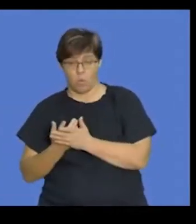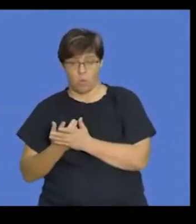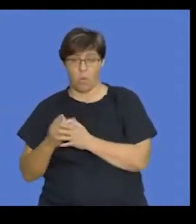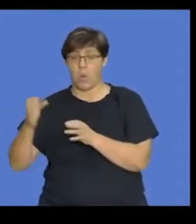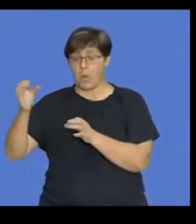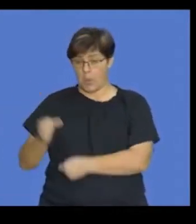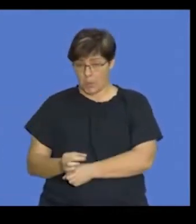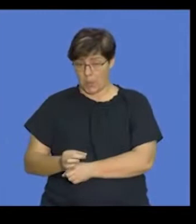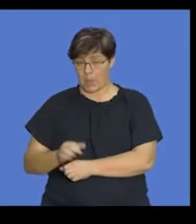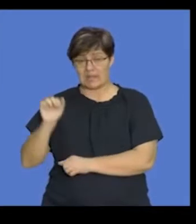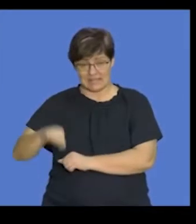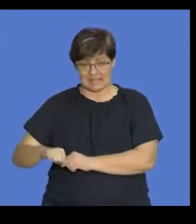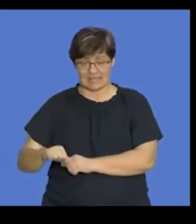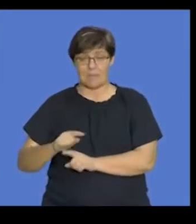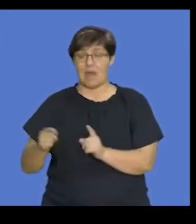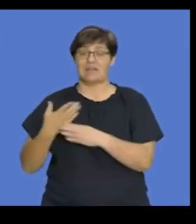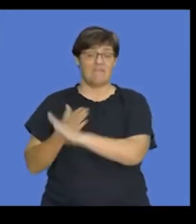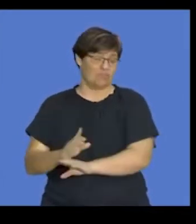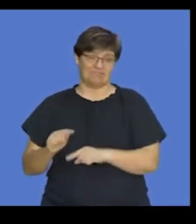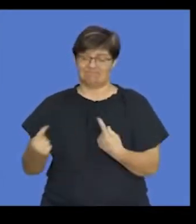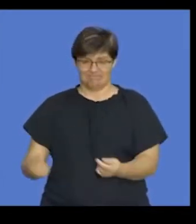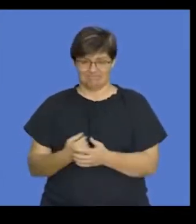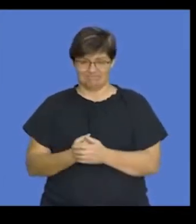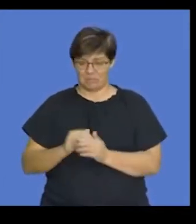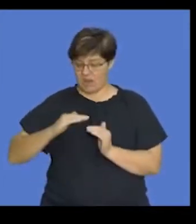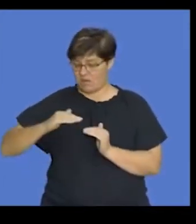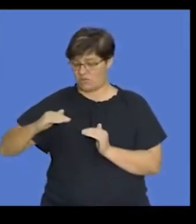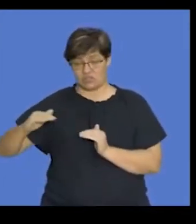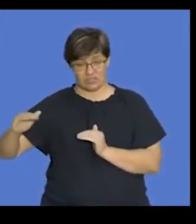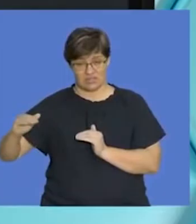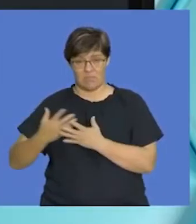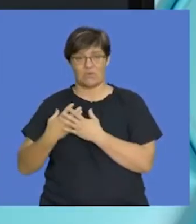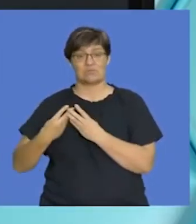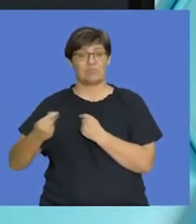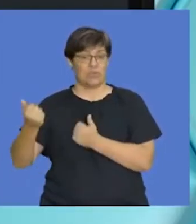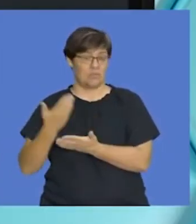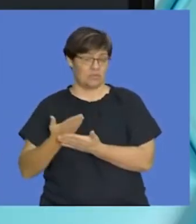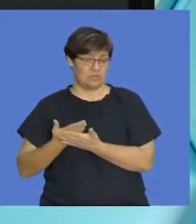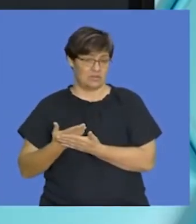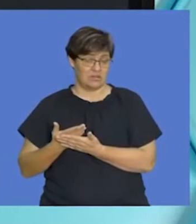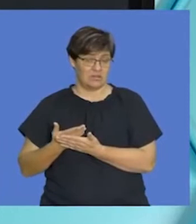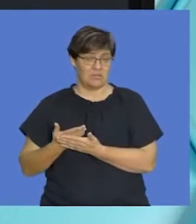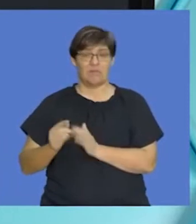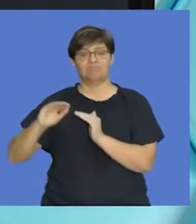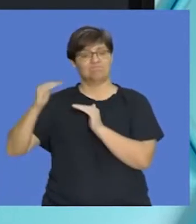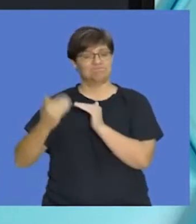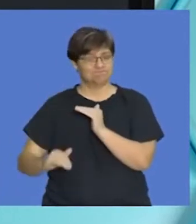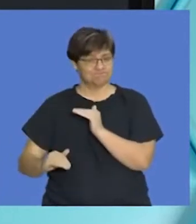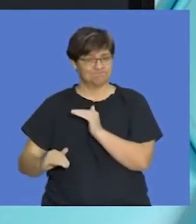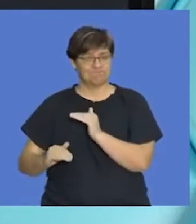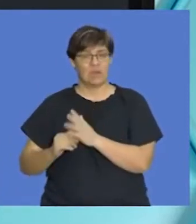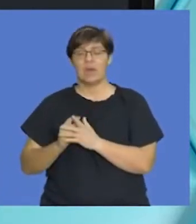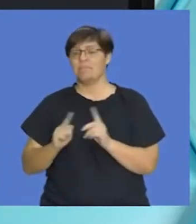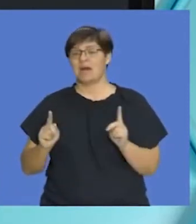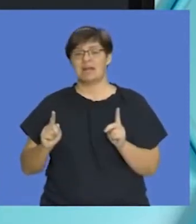it smaller, okay? If we can make those little ridges smooth as possible, we can reduce the amount of static